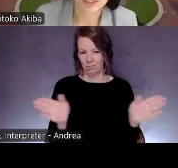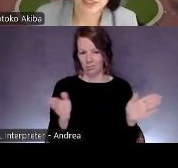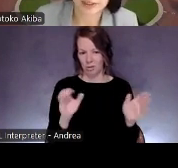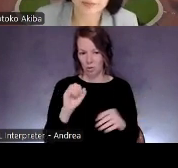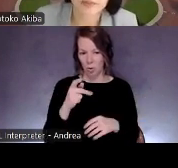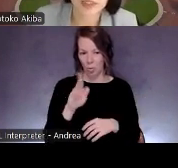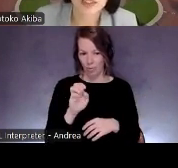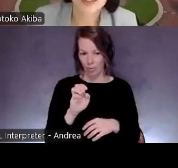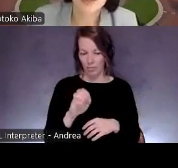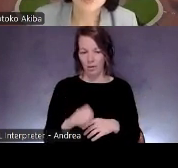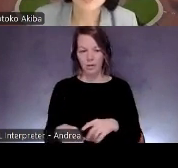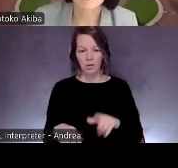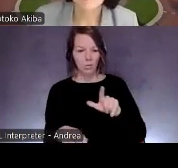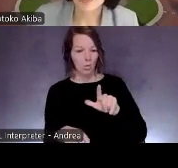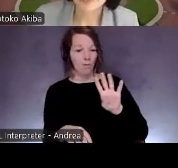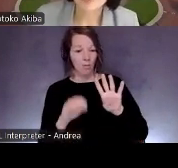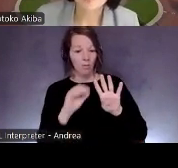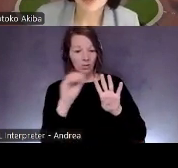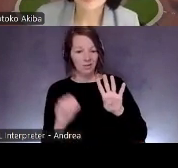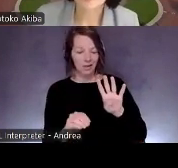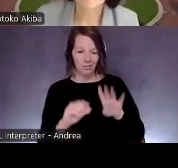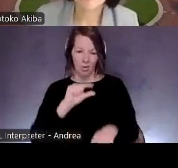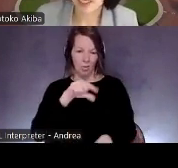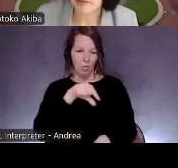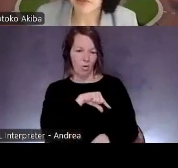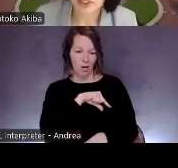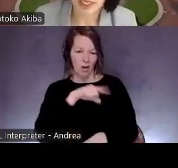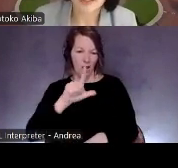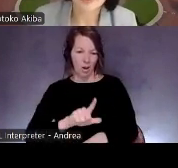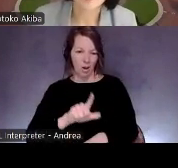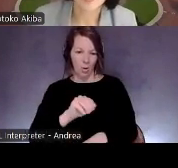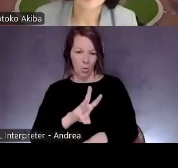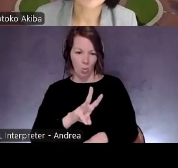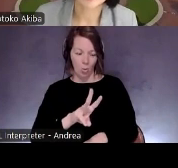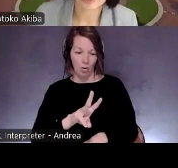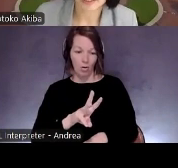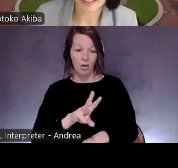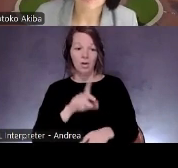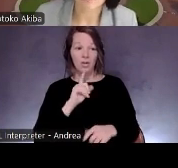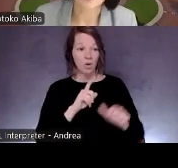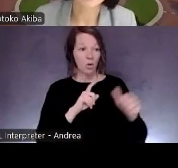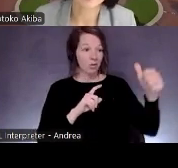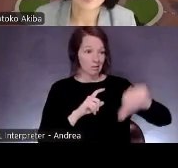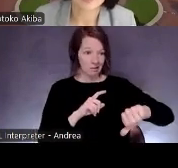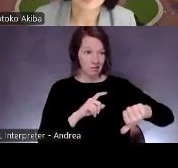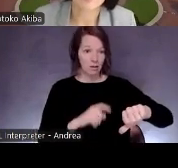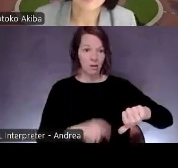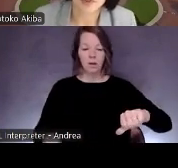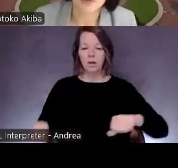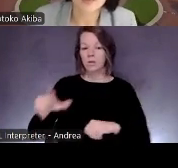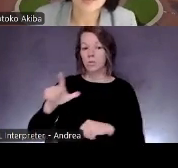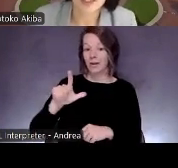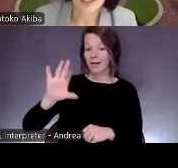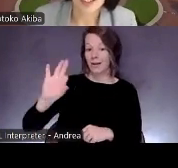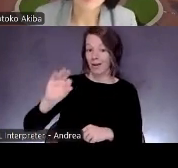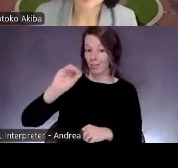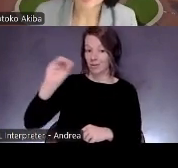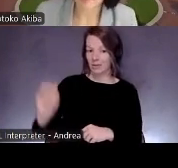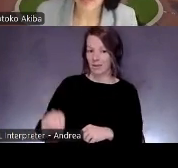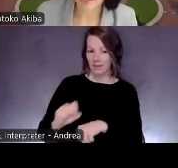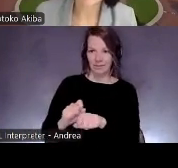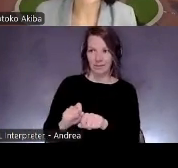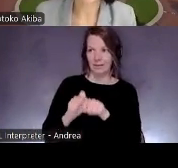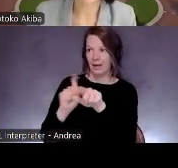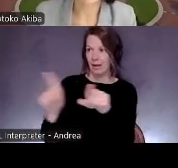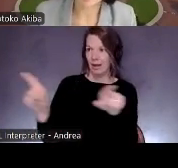low quality. So the remaining 29% were sent out for external review because